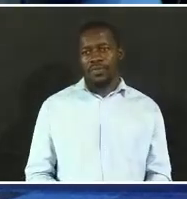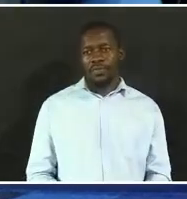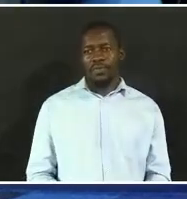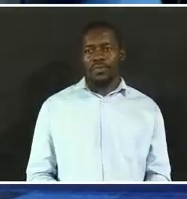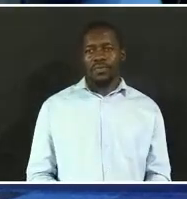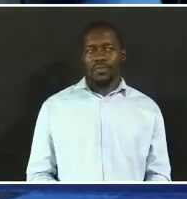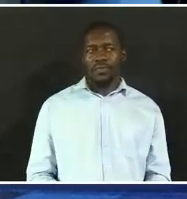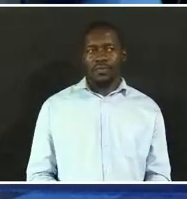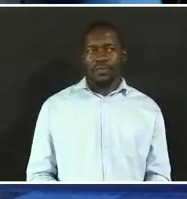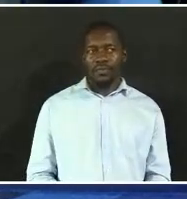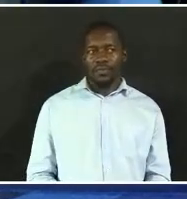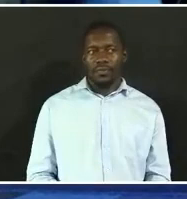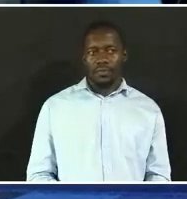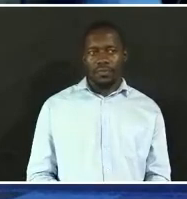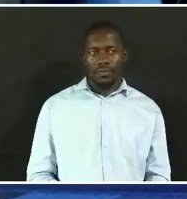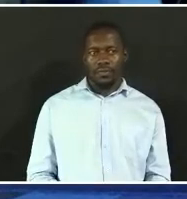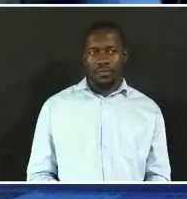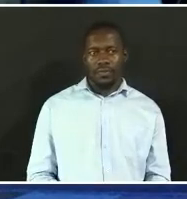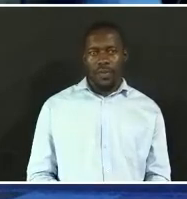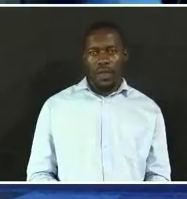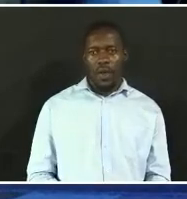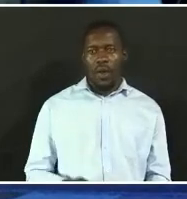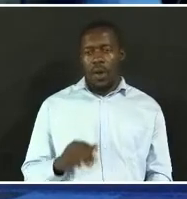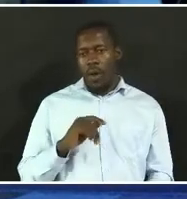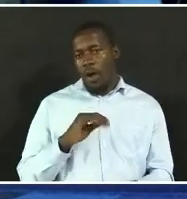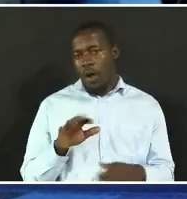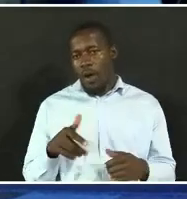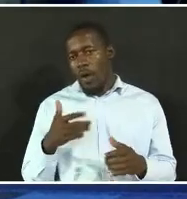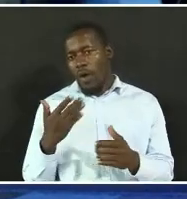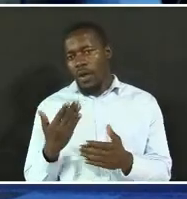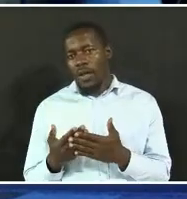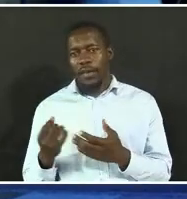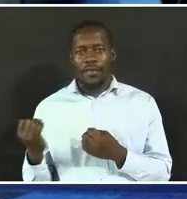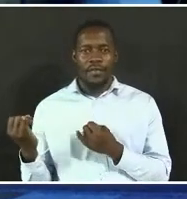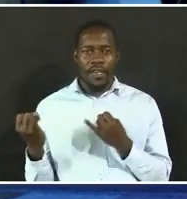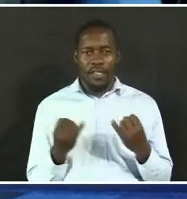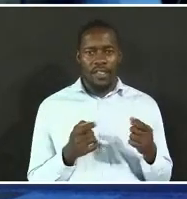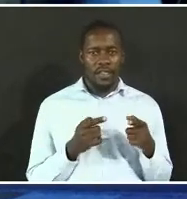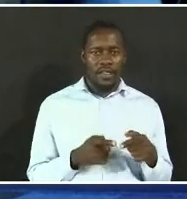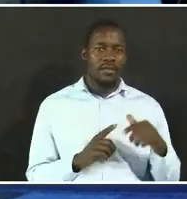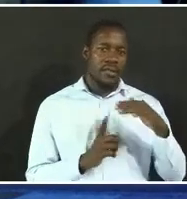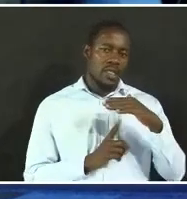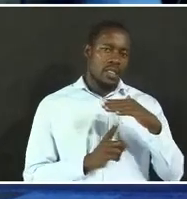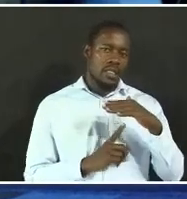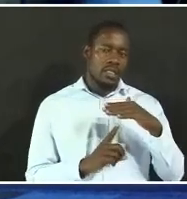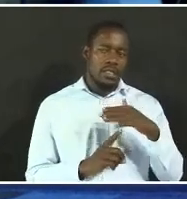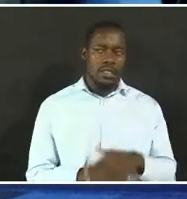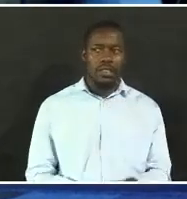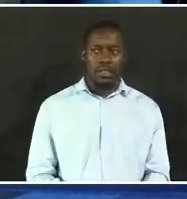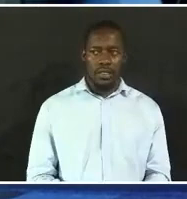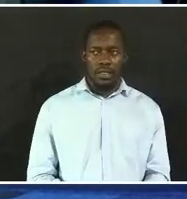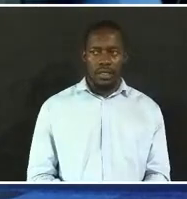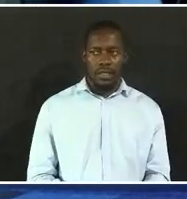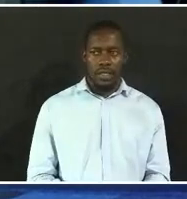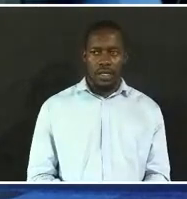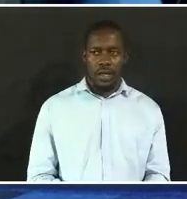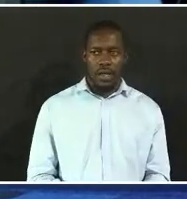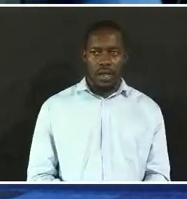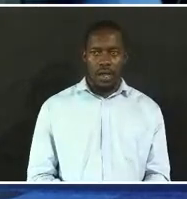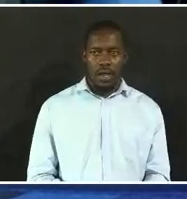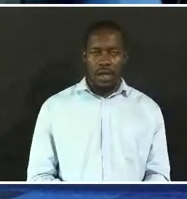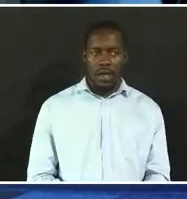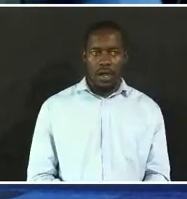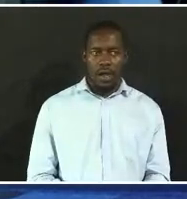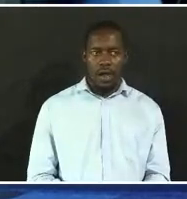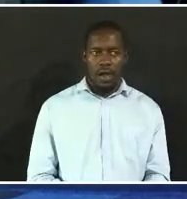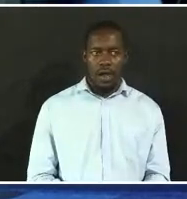that we are being called into this ministry. And this just brings to my